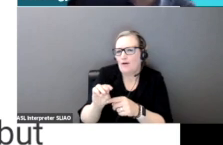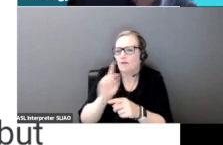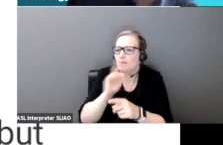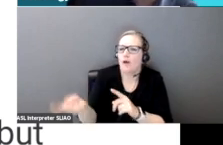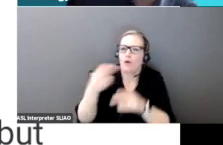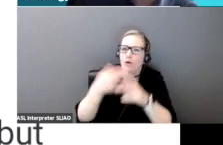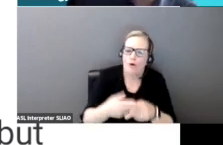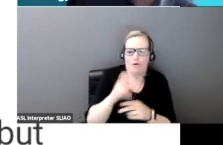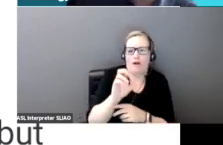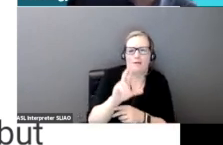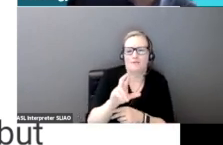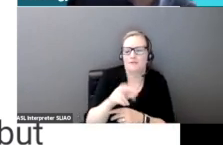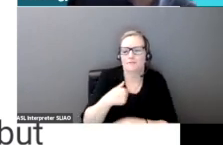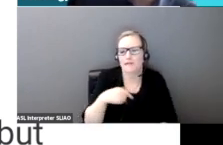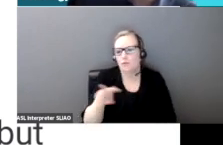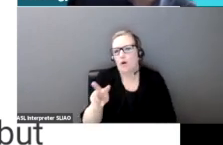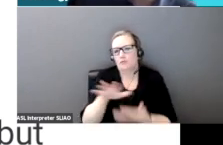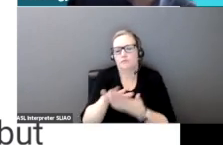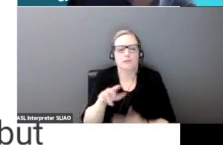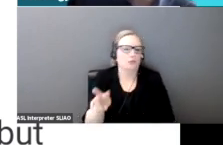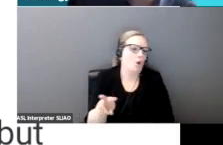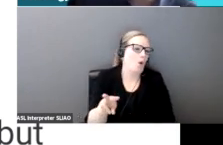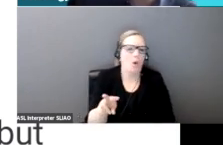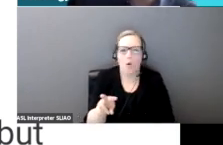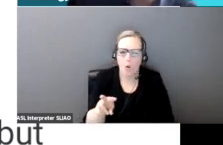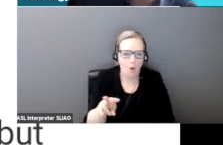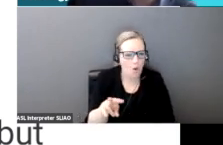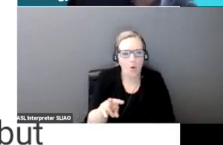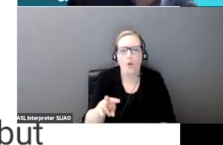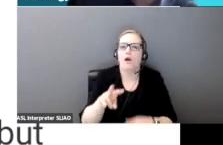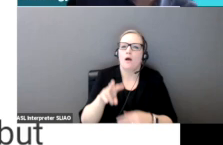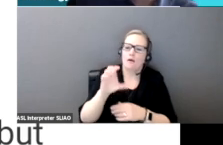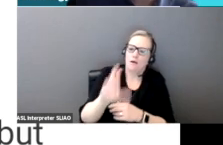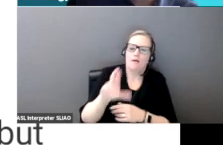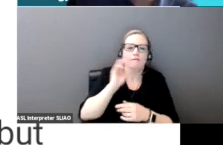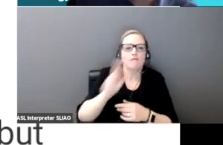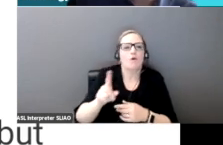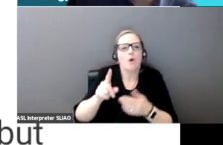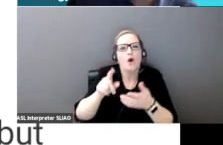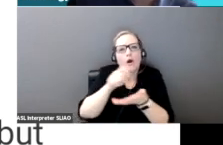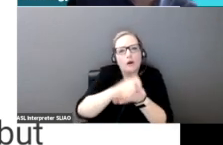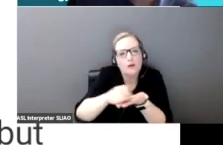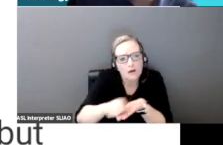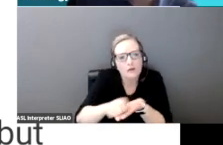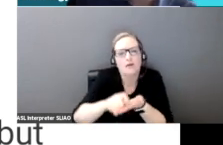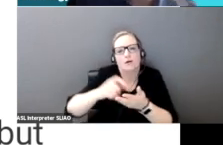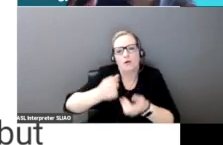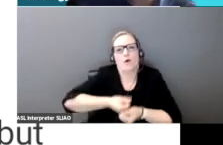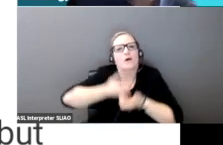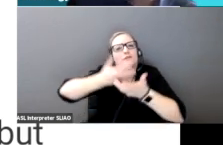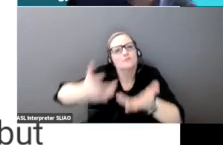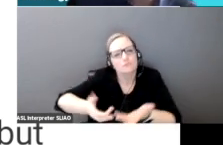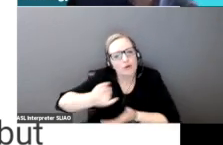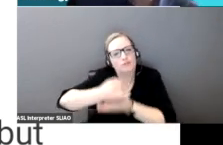common. A copyright covers literary or artistic expression. The trademark covers a word, phrase,